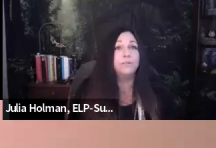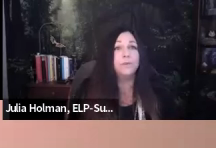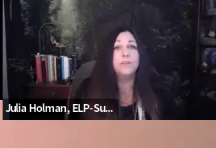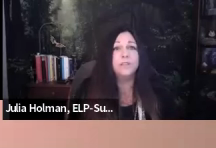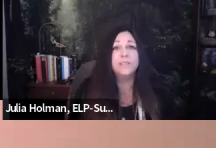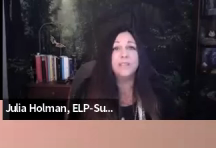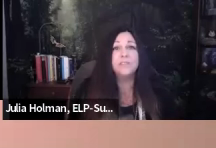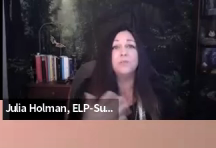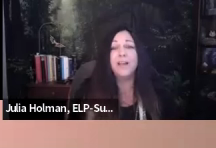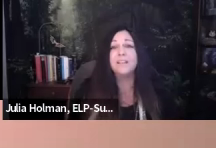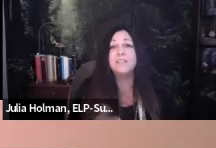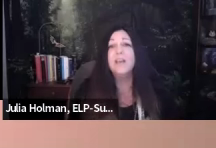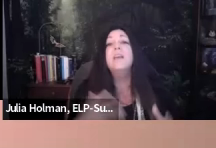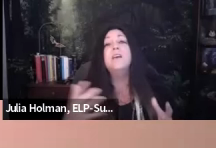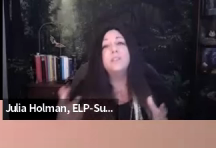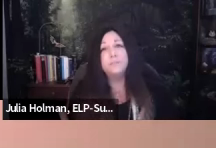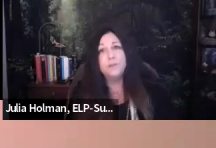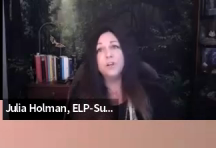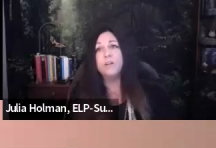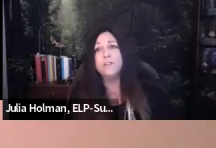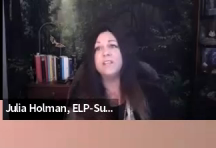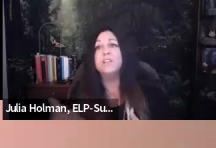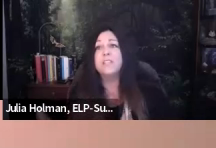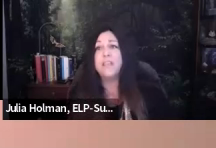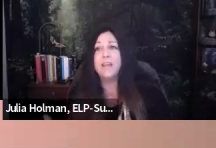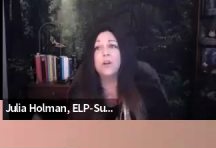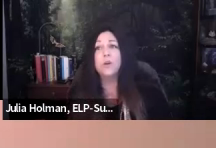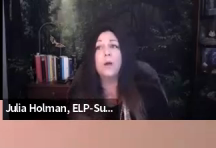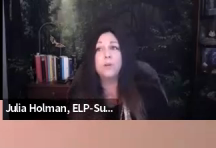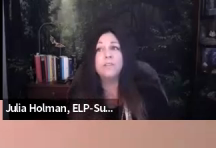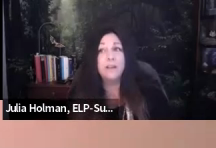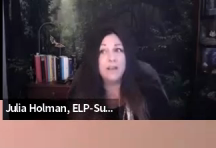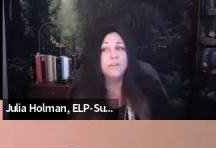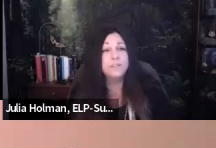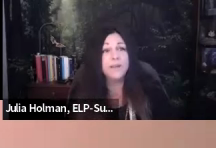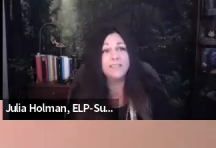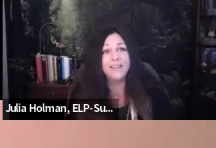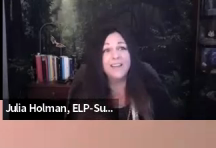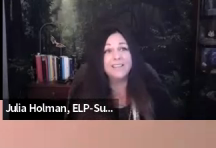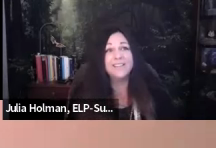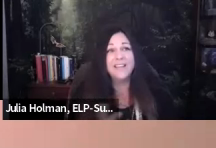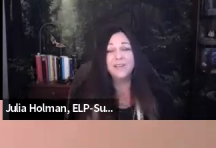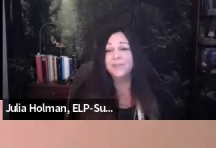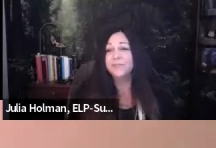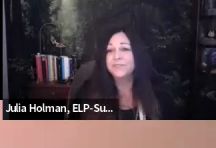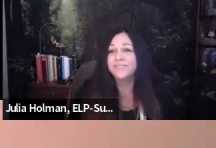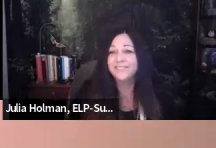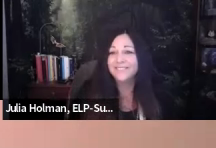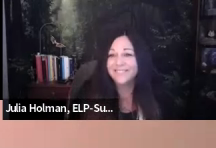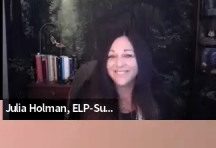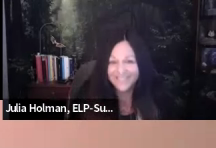am looking forward to the potential paths that the future conversations and our cooperative efforts might take us. Thank